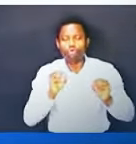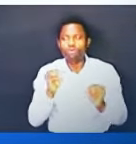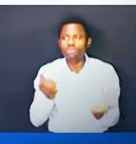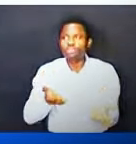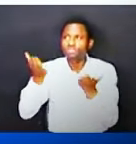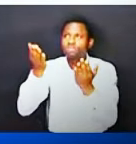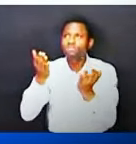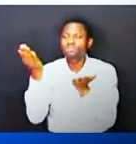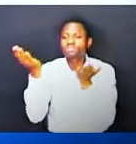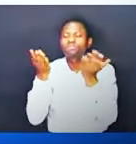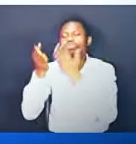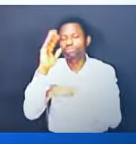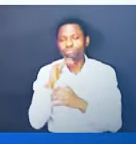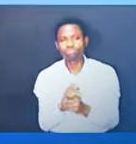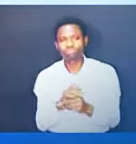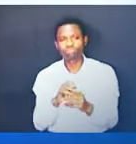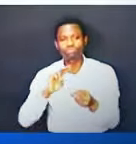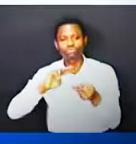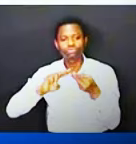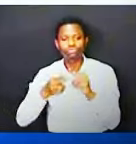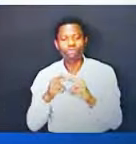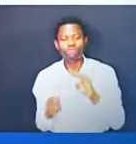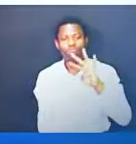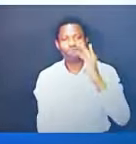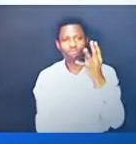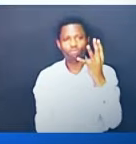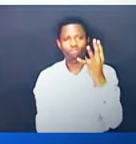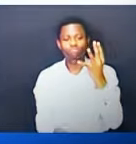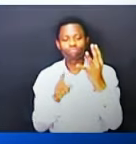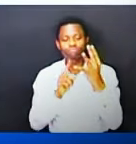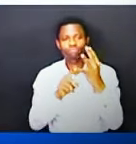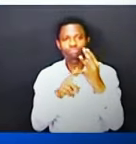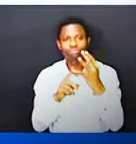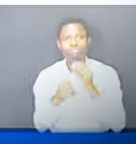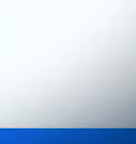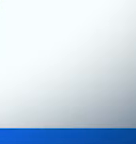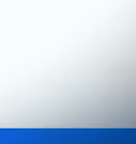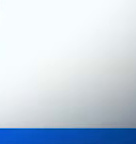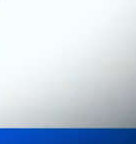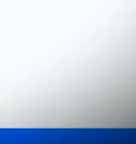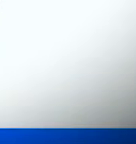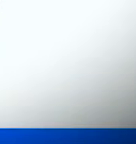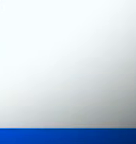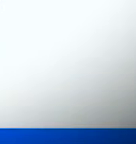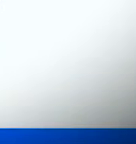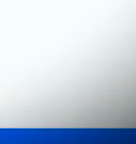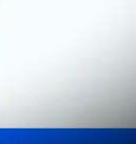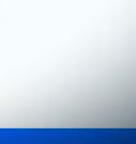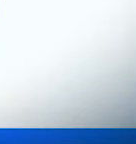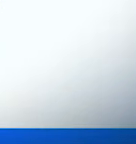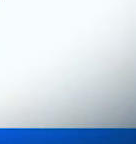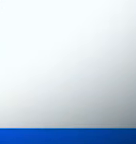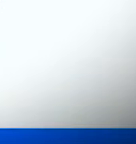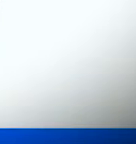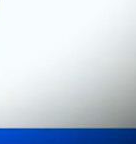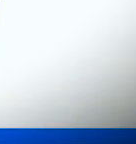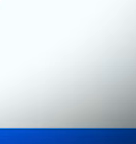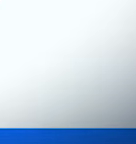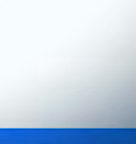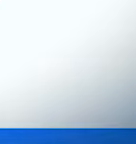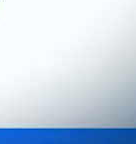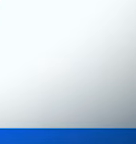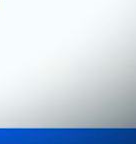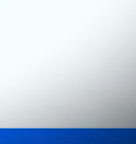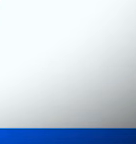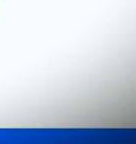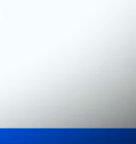ewurade. Number 4. Etoso 9. Unleash to save the never dying soul. Se yedi nam ye pue